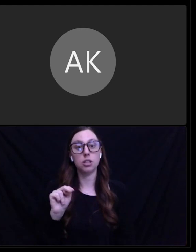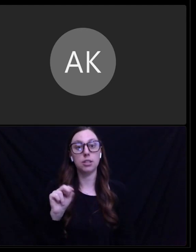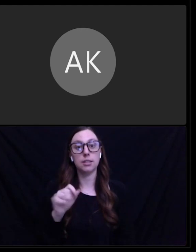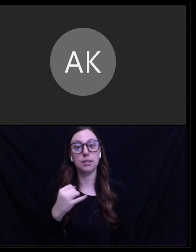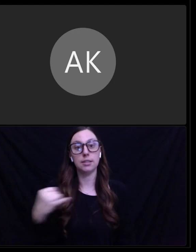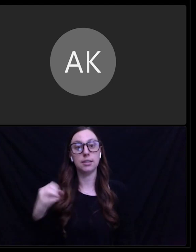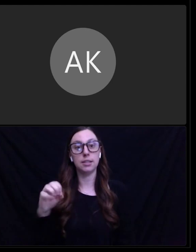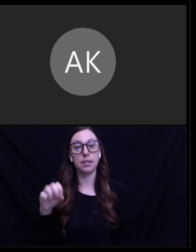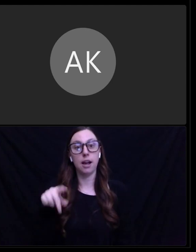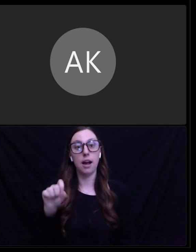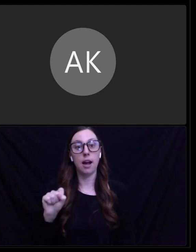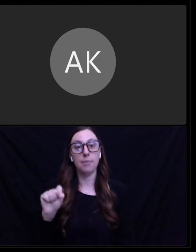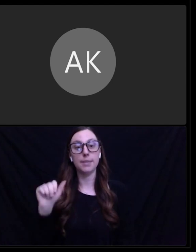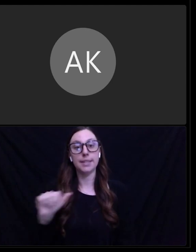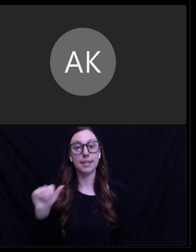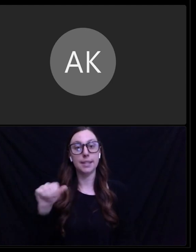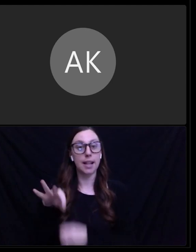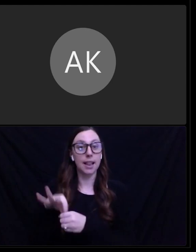elections_ops@elections.ny.gov.